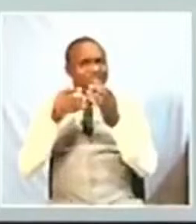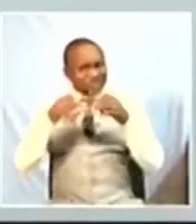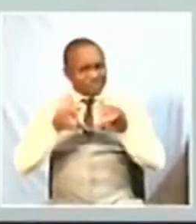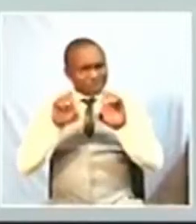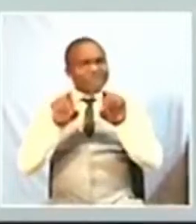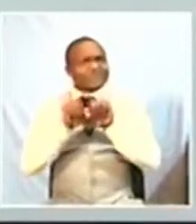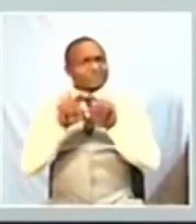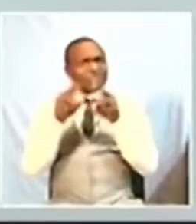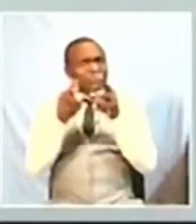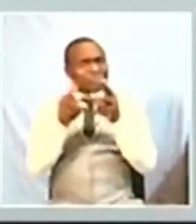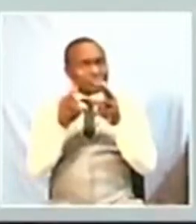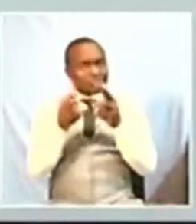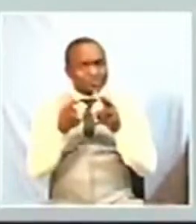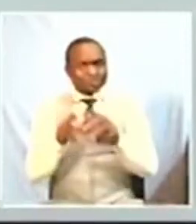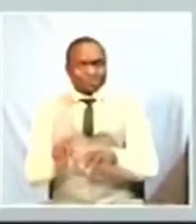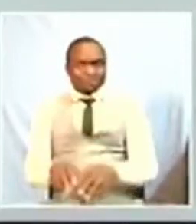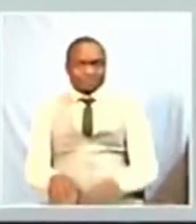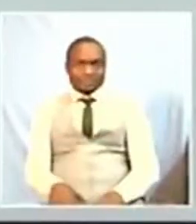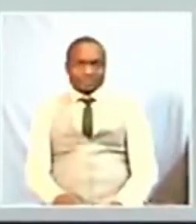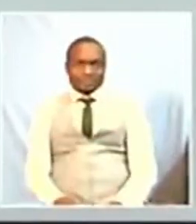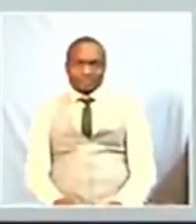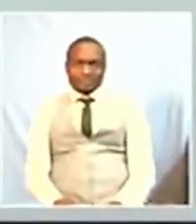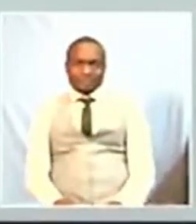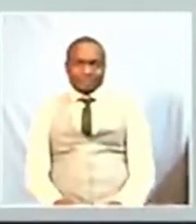like this?